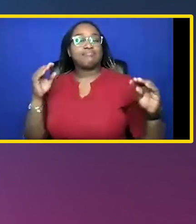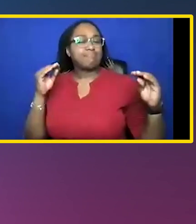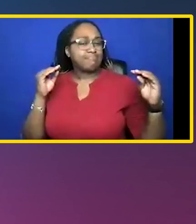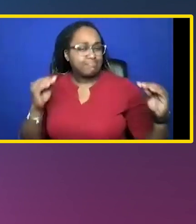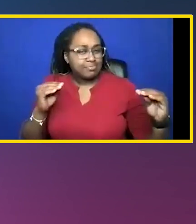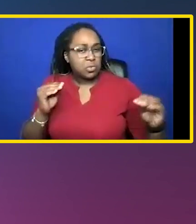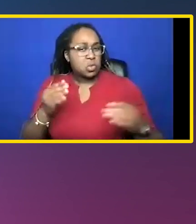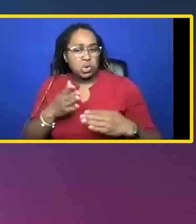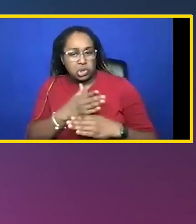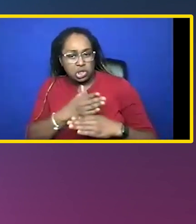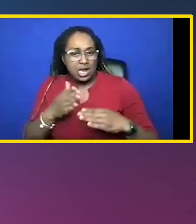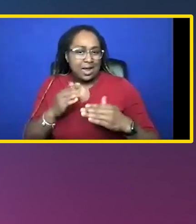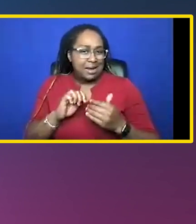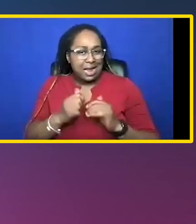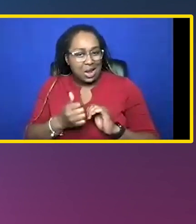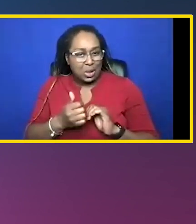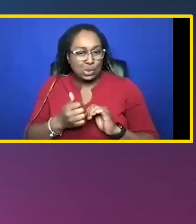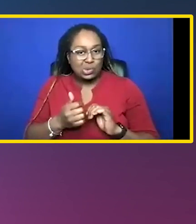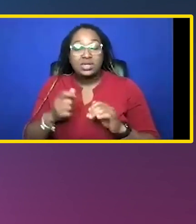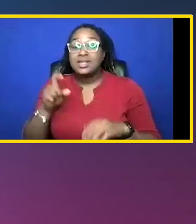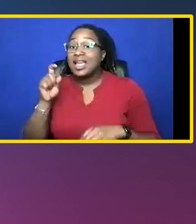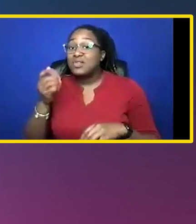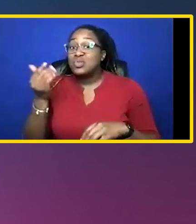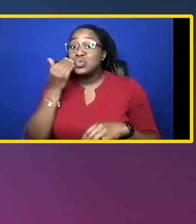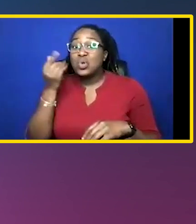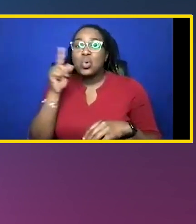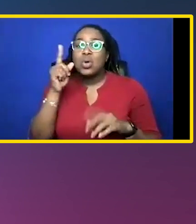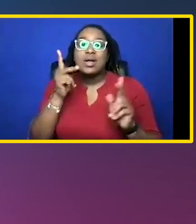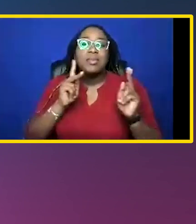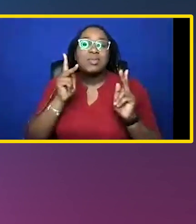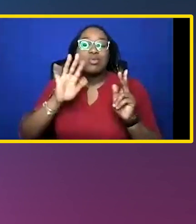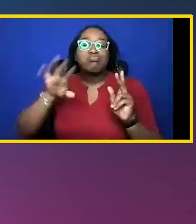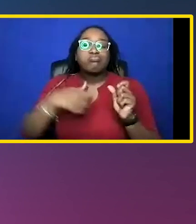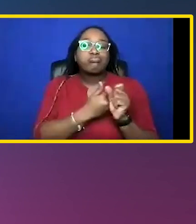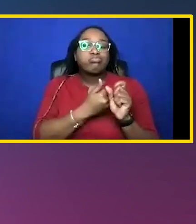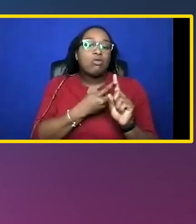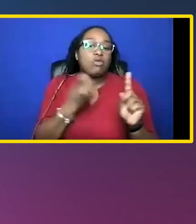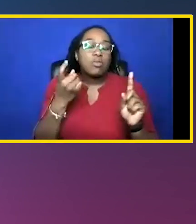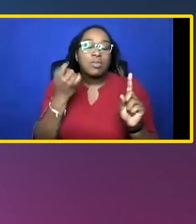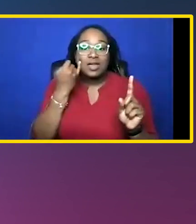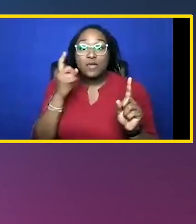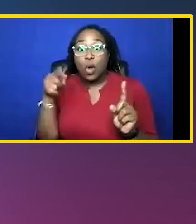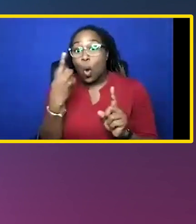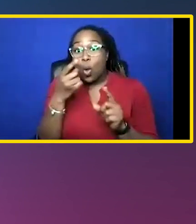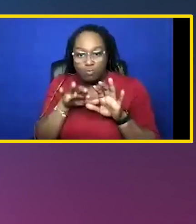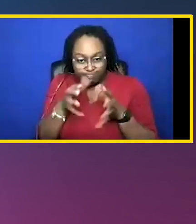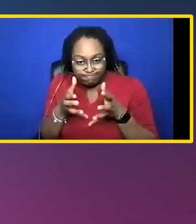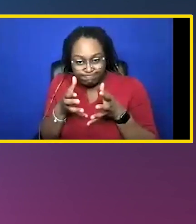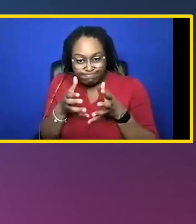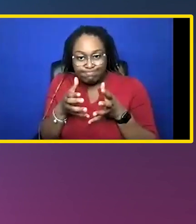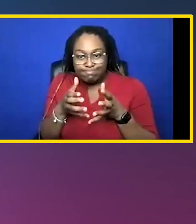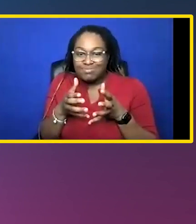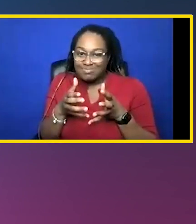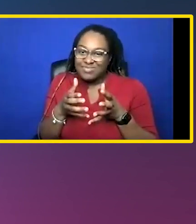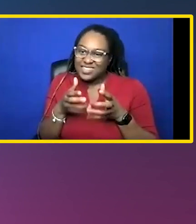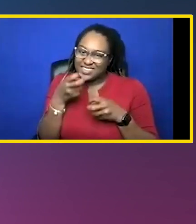or share, how do you have to kind of know where people are coming from. And if you're just in your bubble, your echo chamber, it makes it